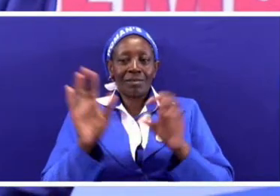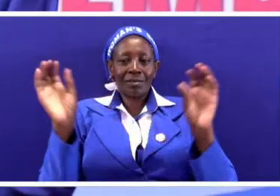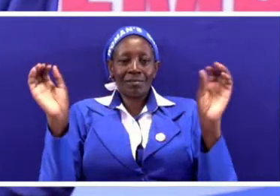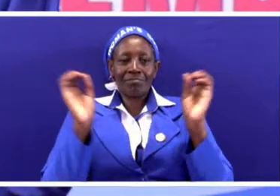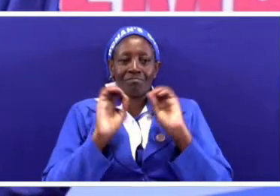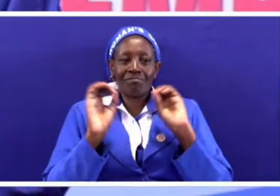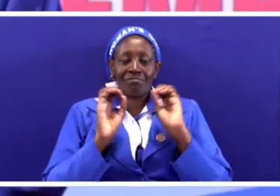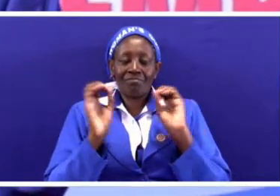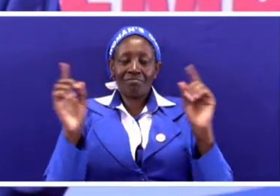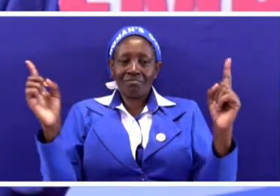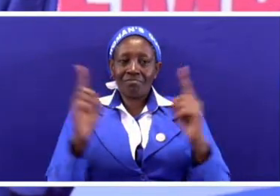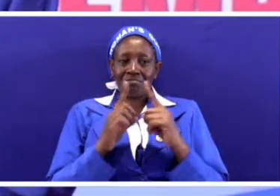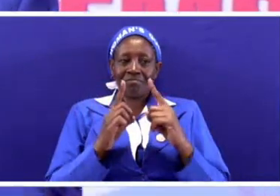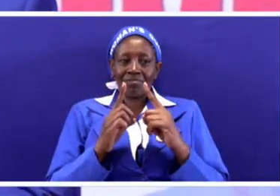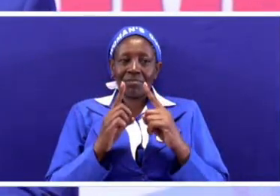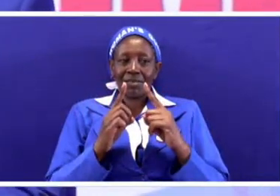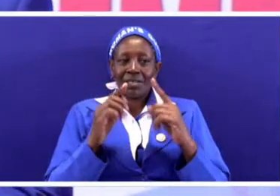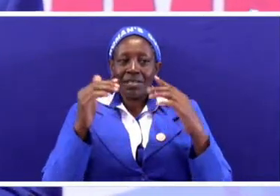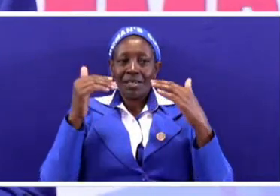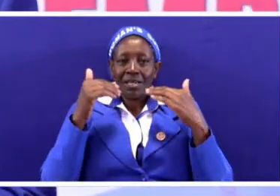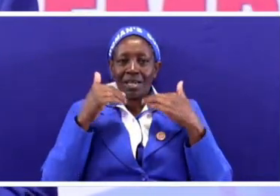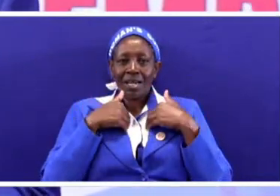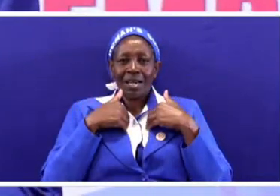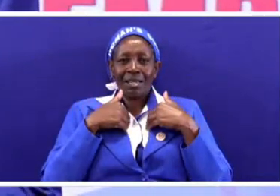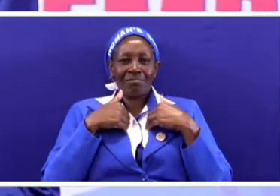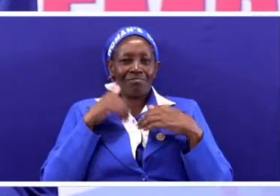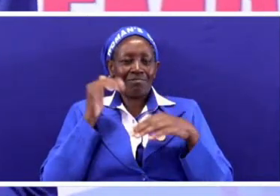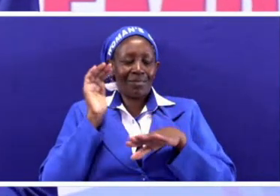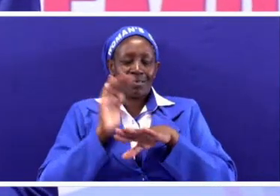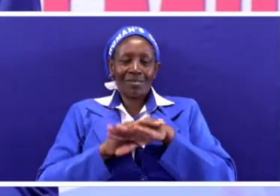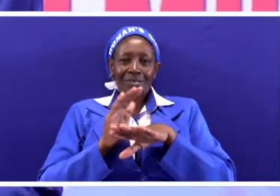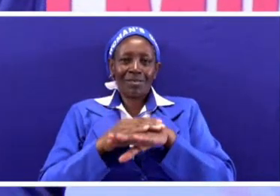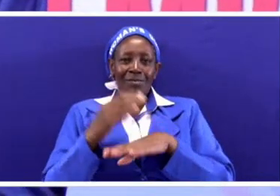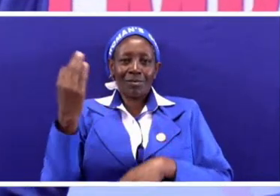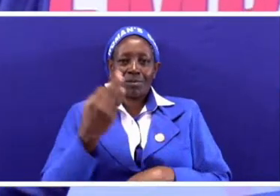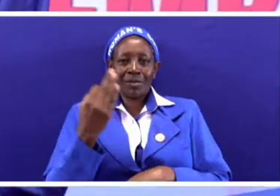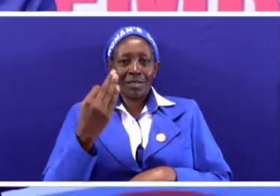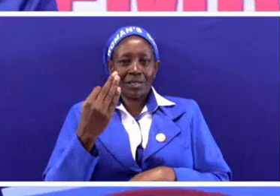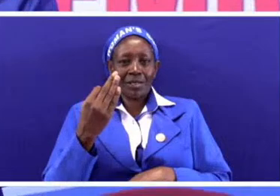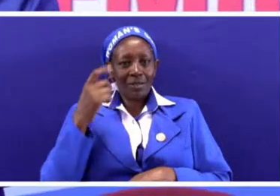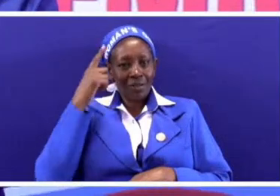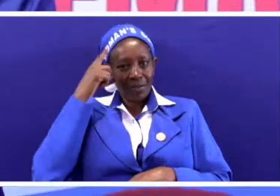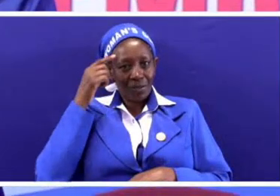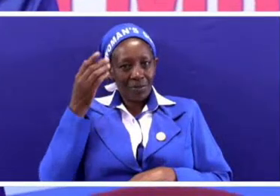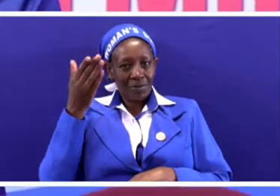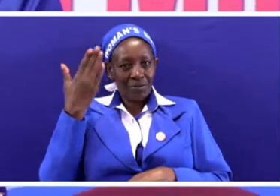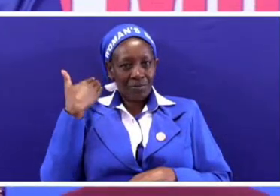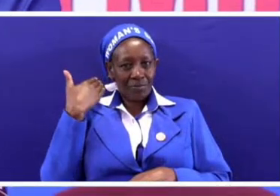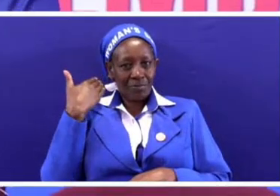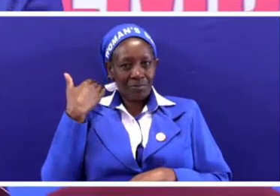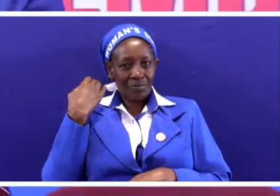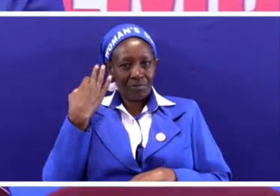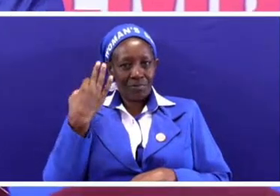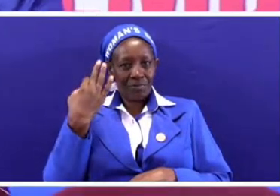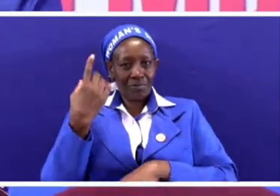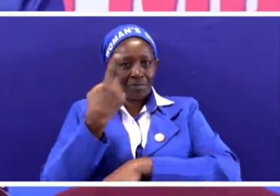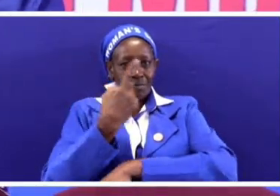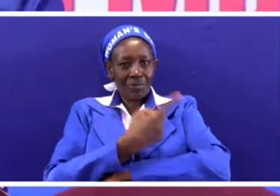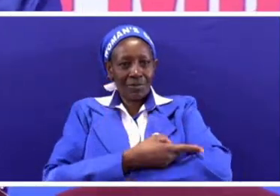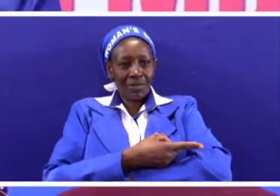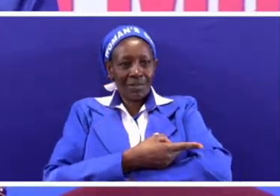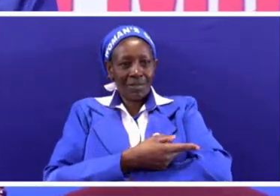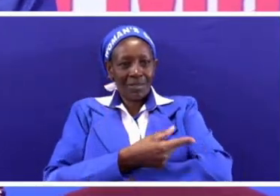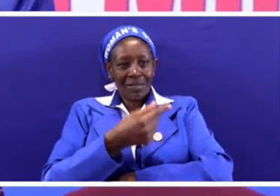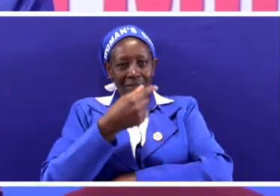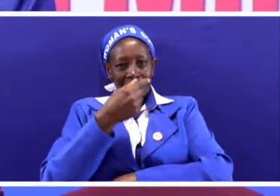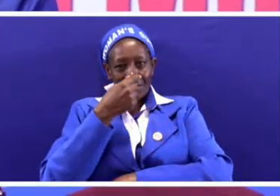very inspired speaker for the past 3 days. I share his wish that